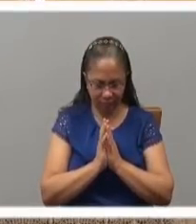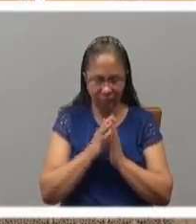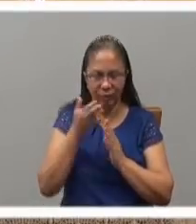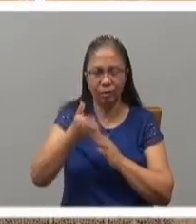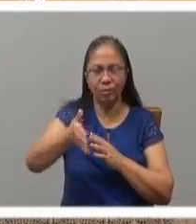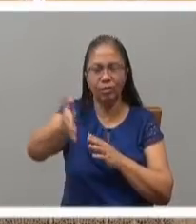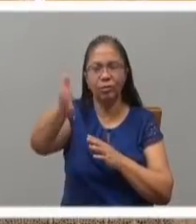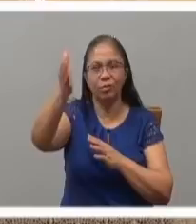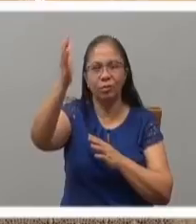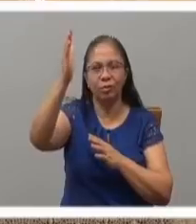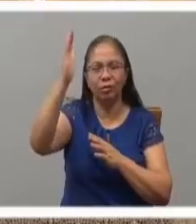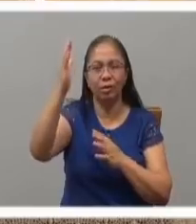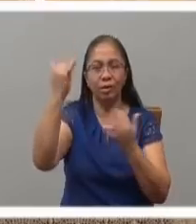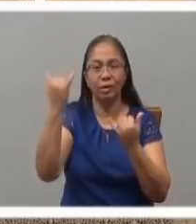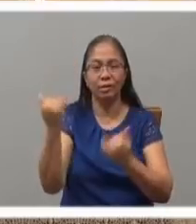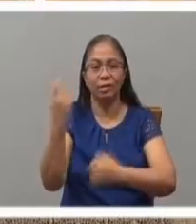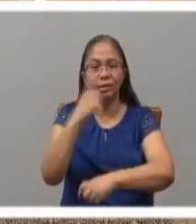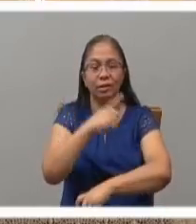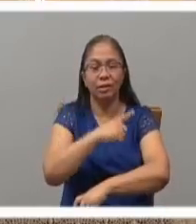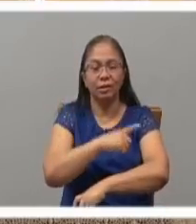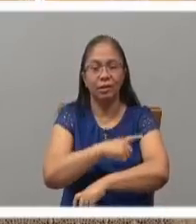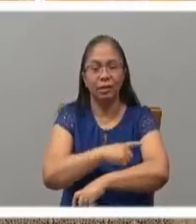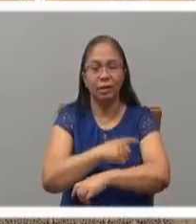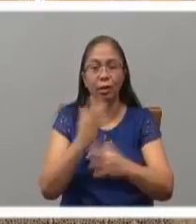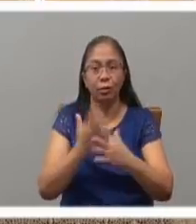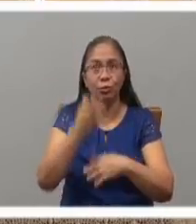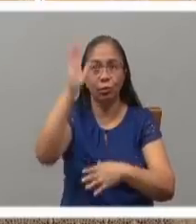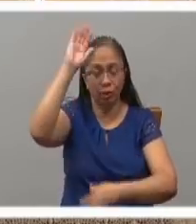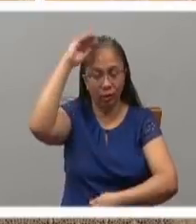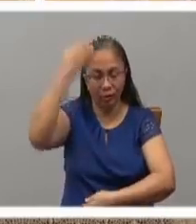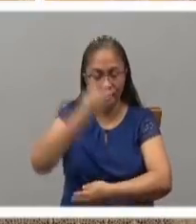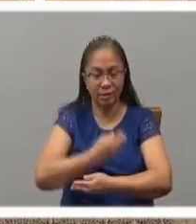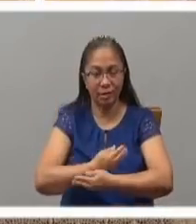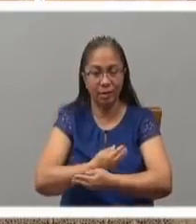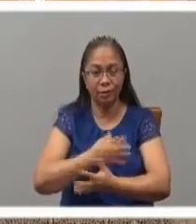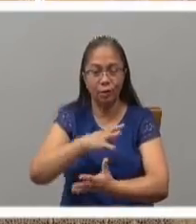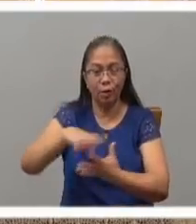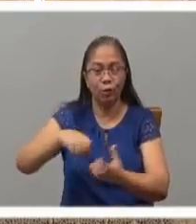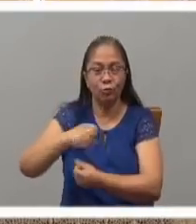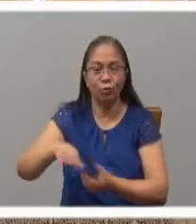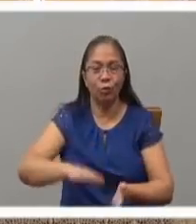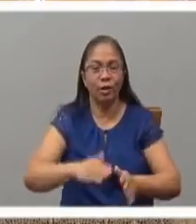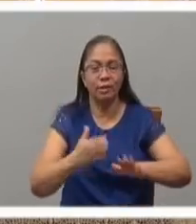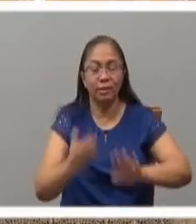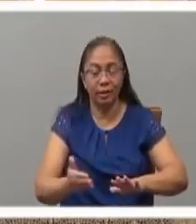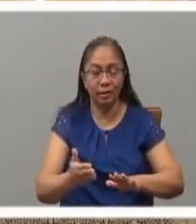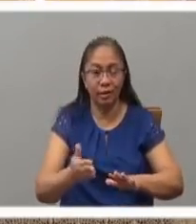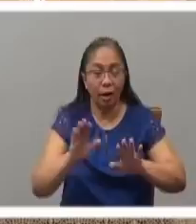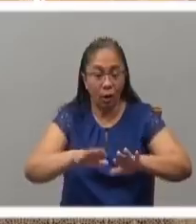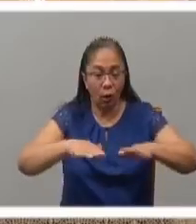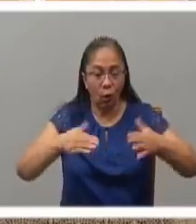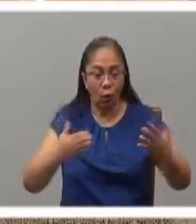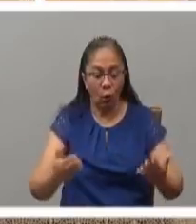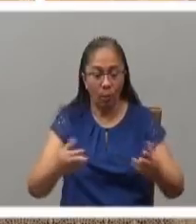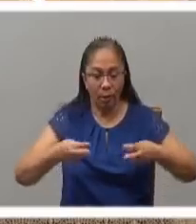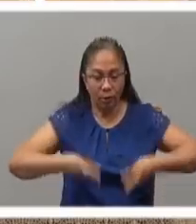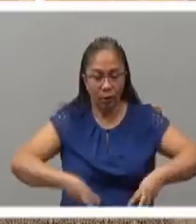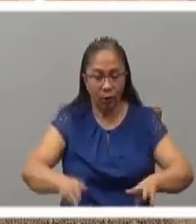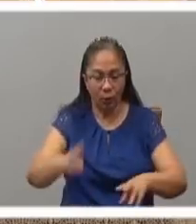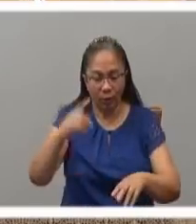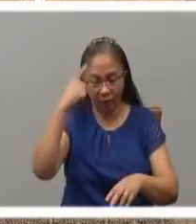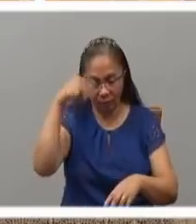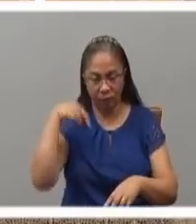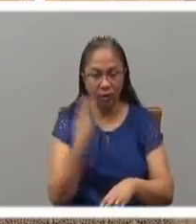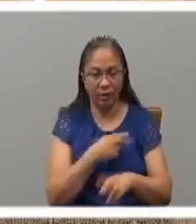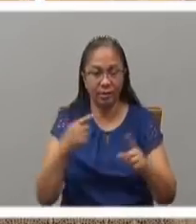O God, who on this day through your only begotten Son have conquered death and unlocked for us the path to